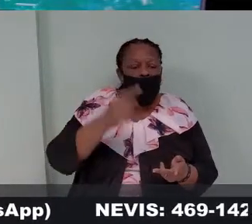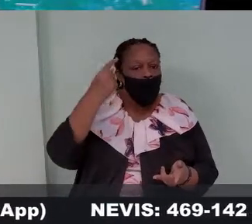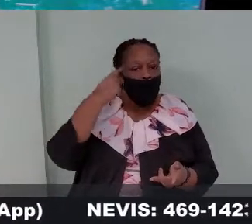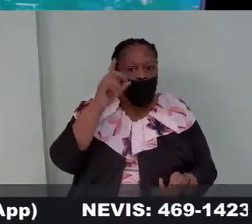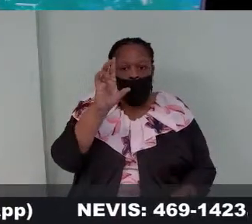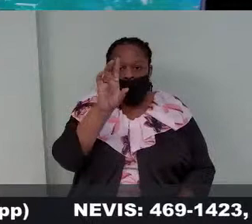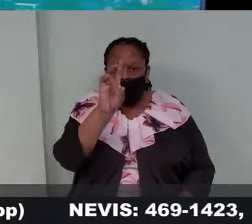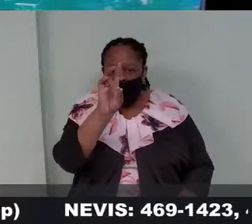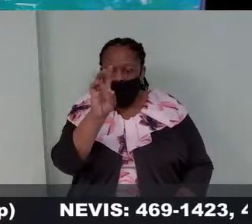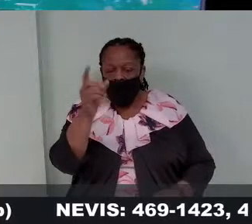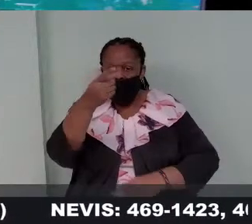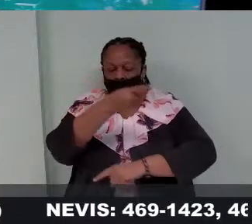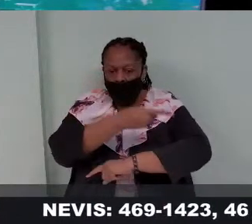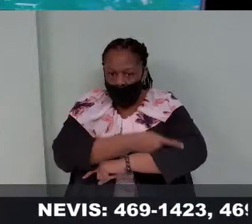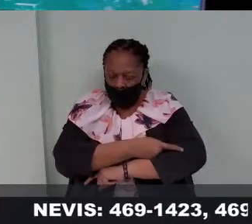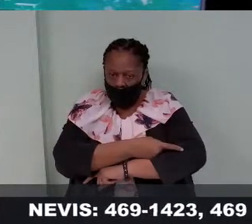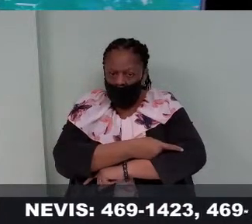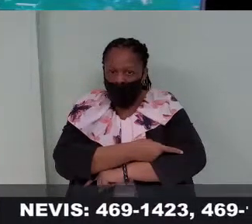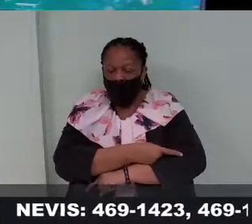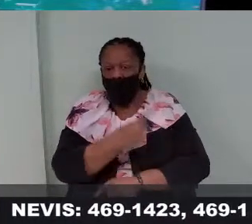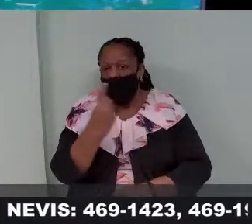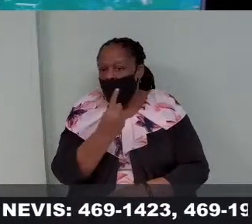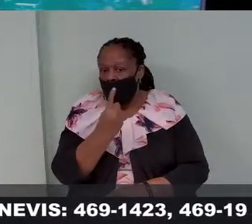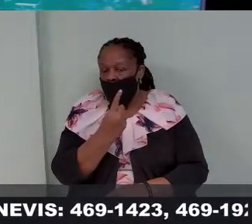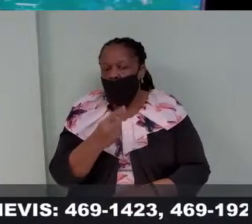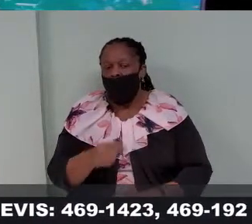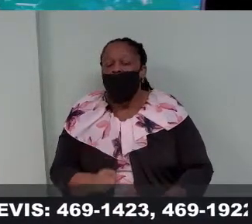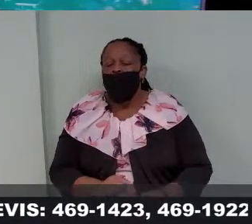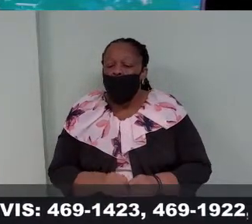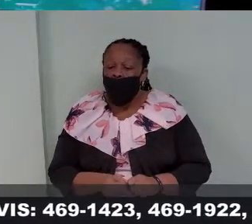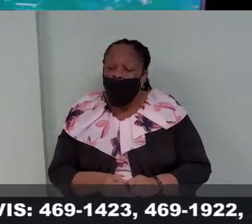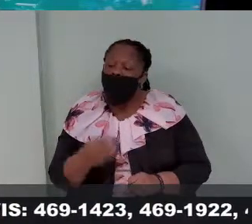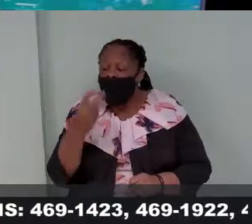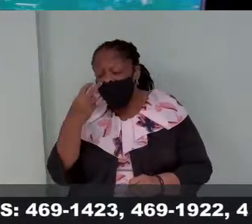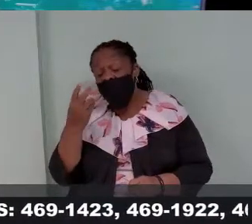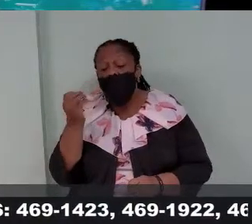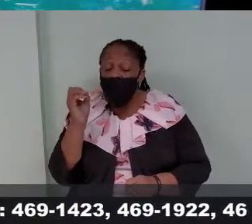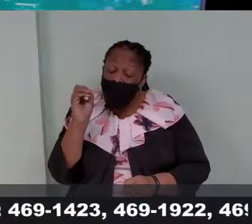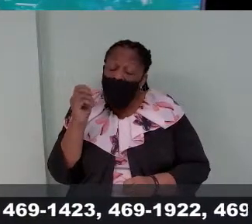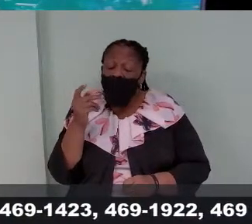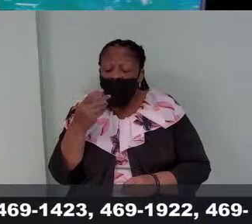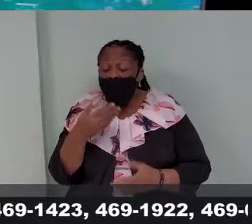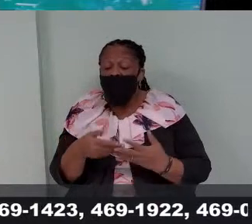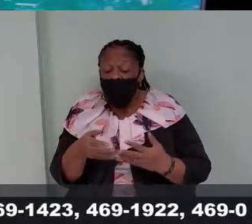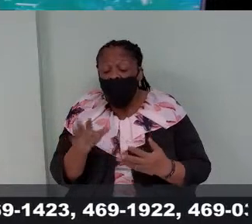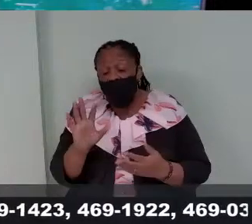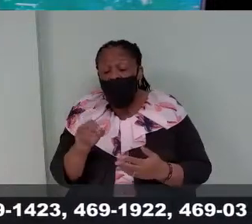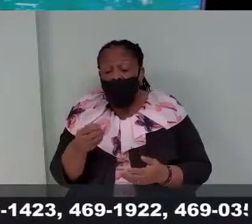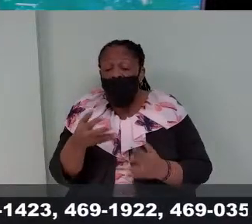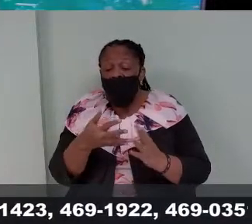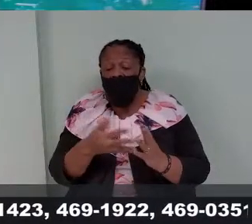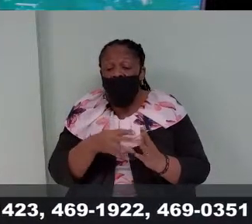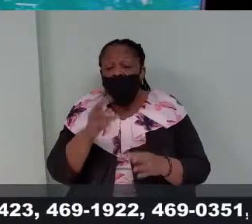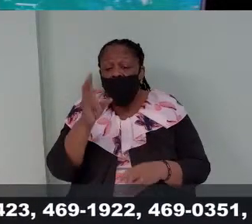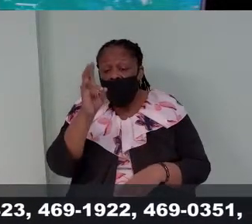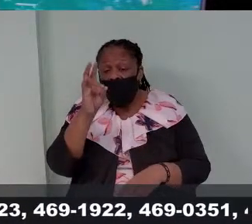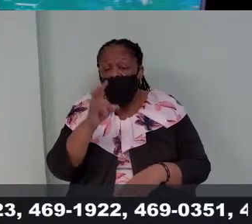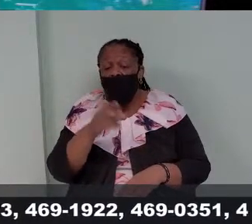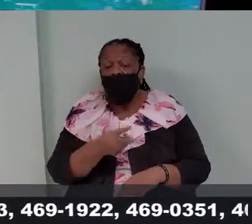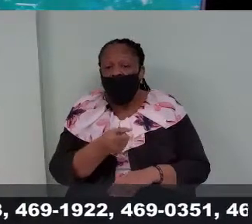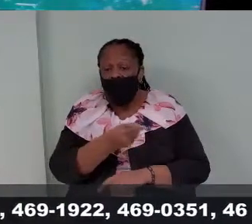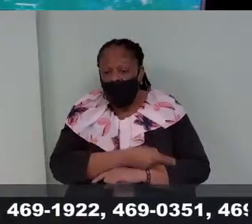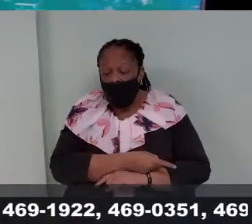are returning, that is where we are seeing some of the greater numbers. So we will continue to create